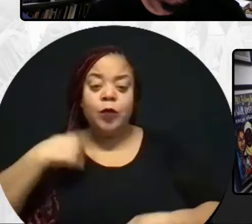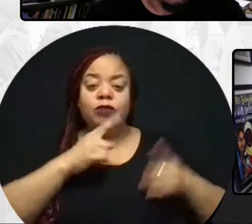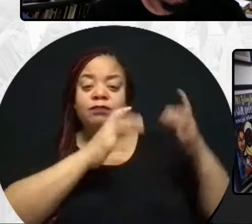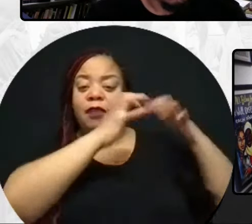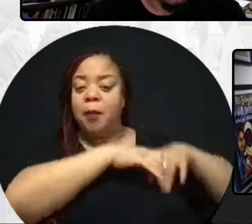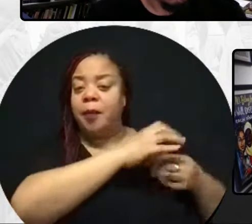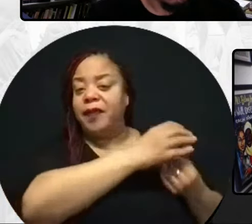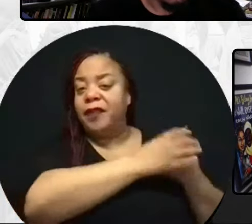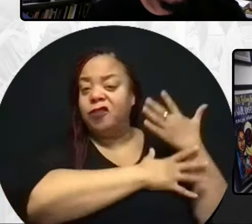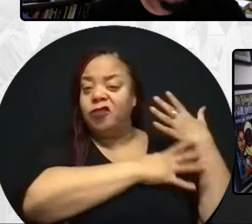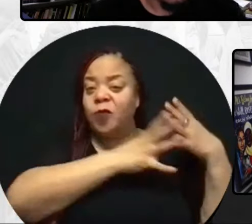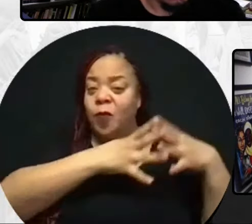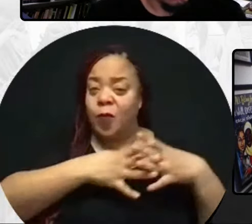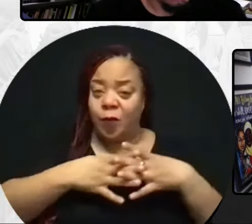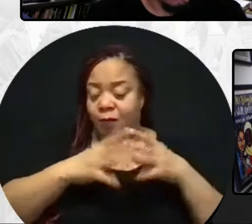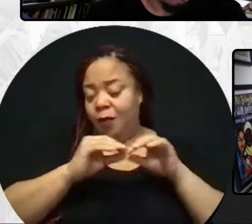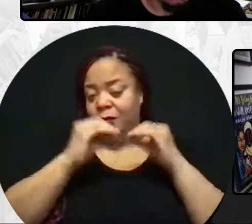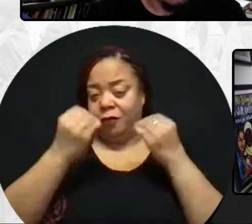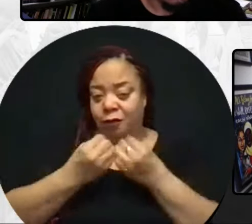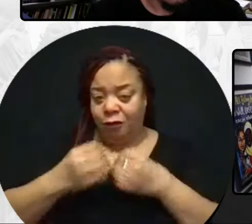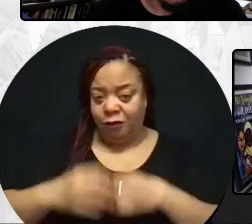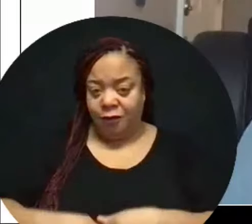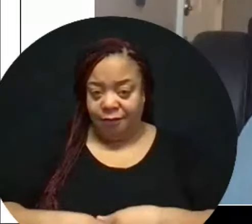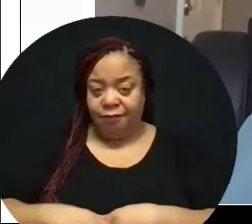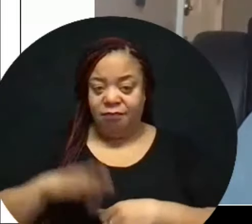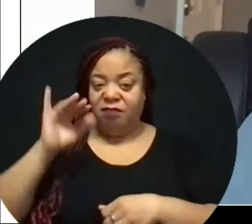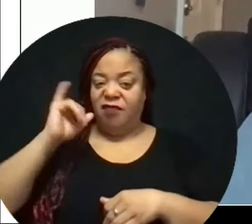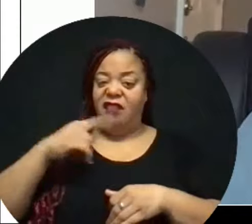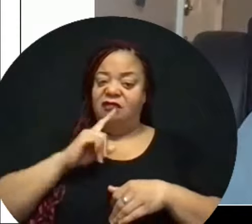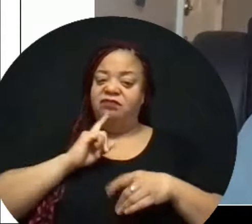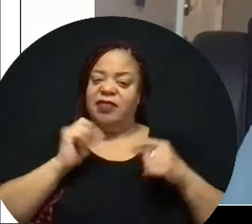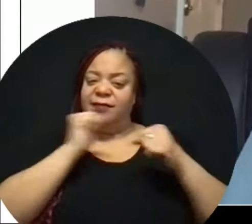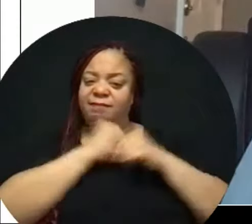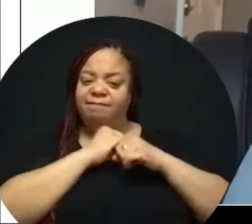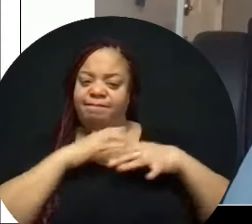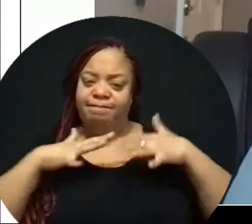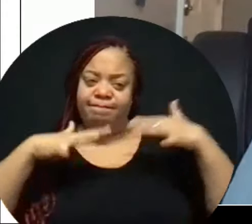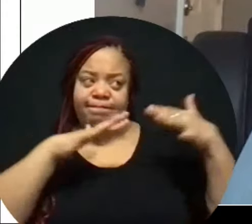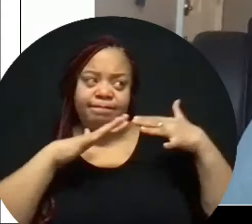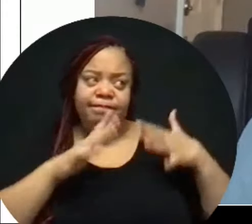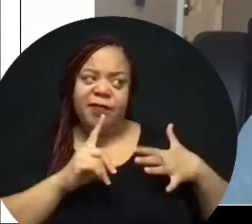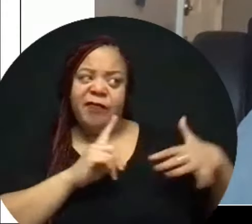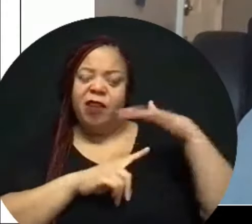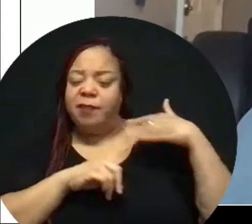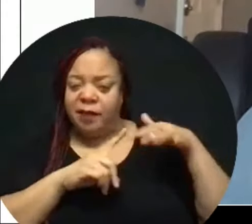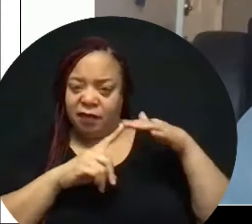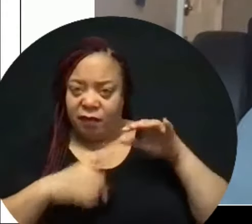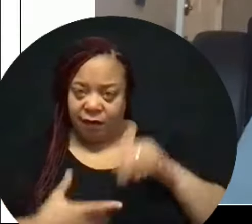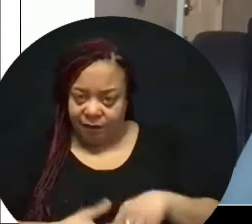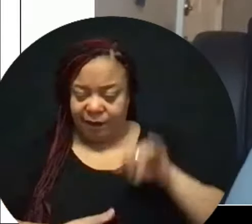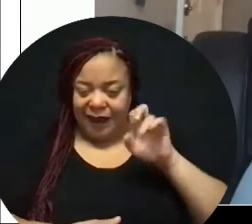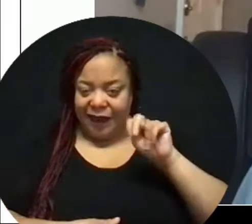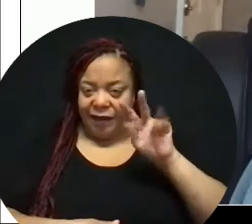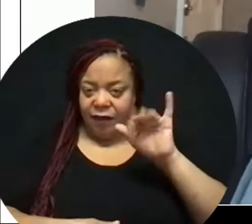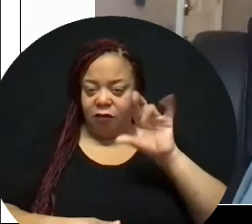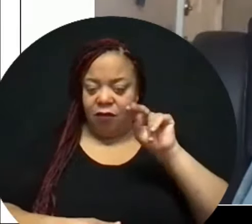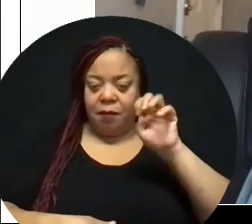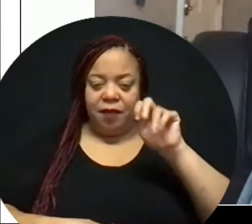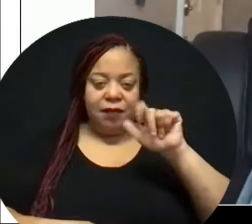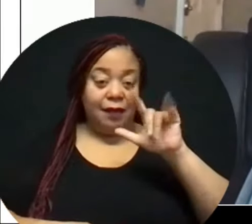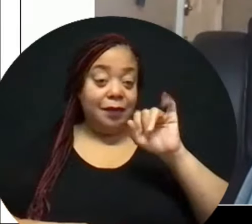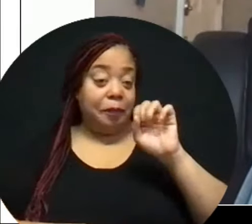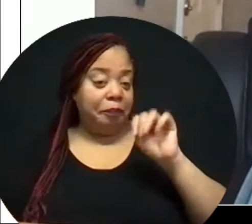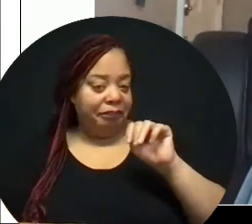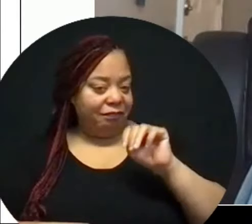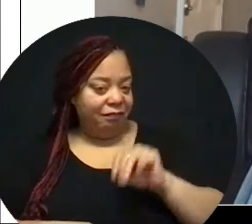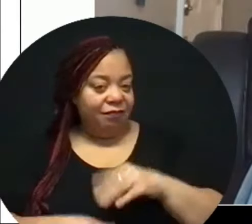abolition. We know that prisons are toxic to everybody and the environment. And yeah, so I'll just quick intro.